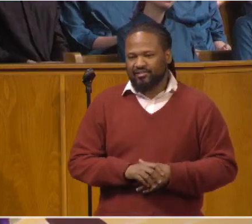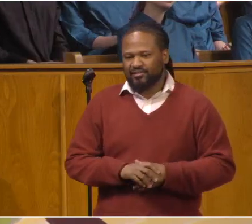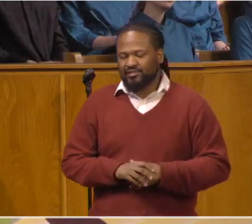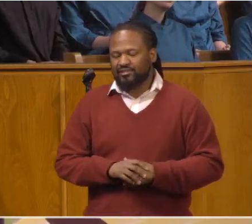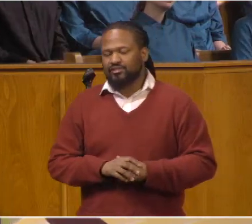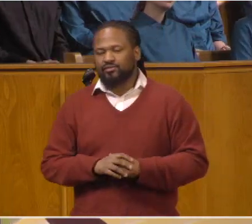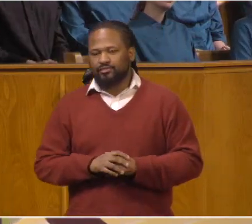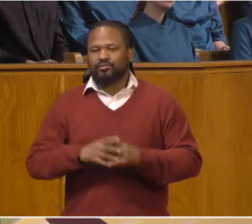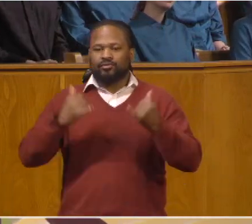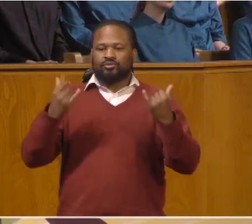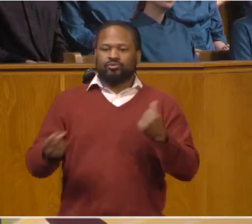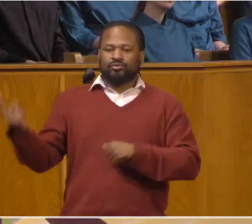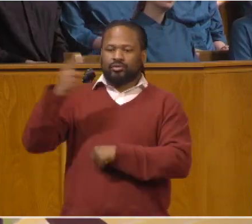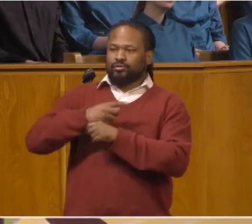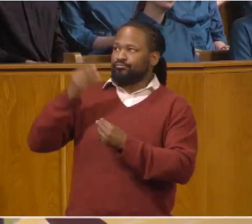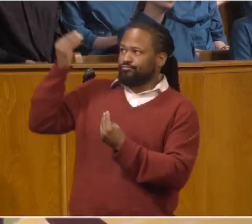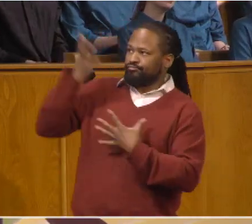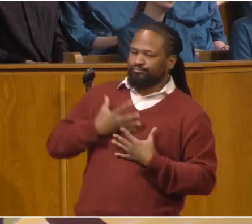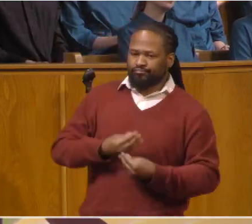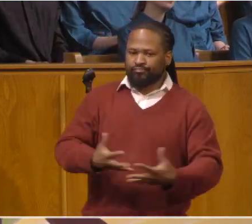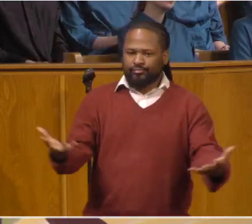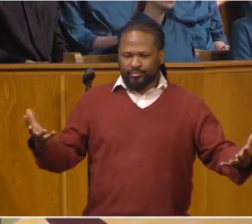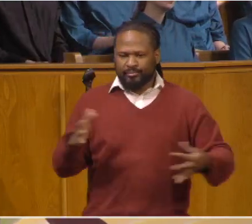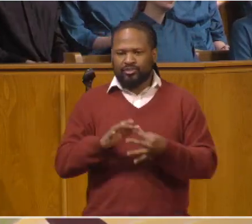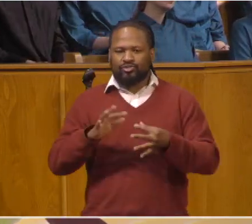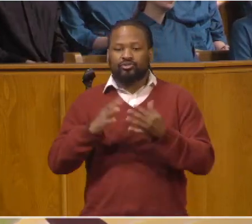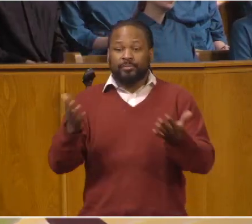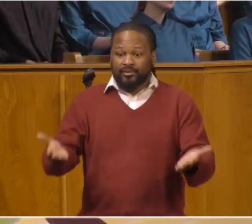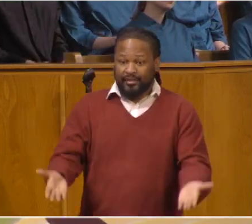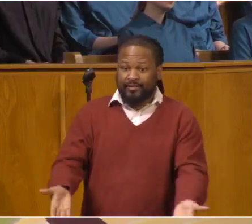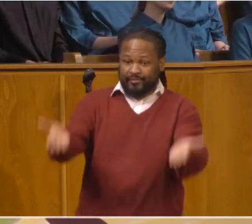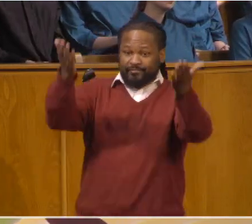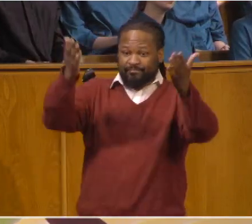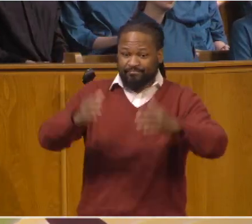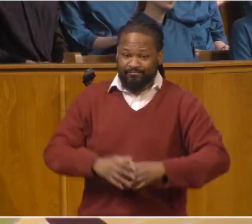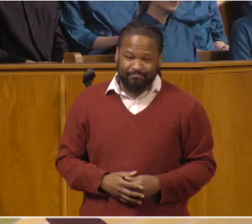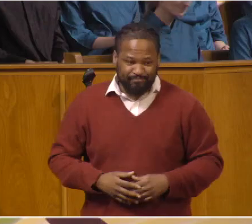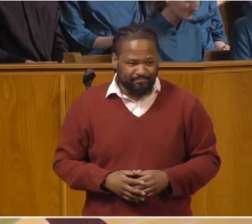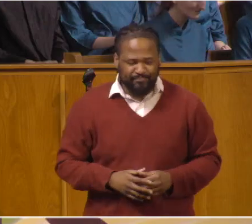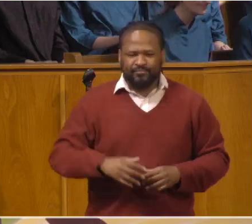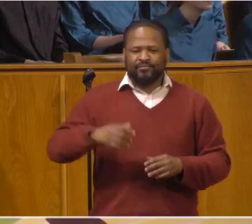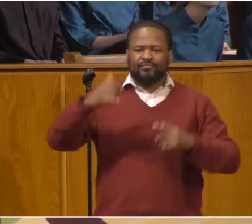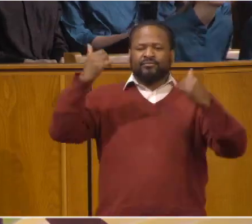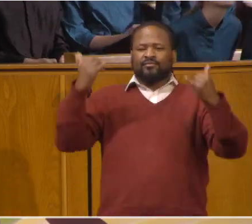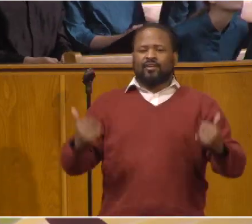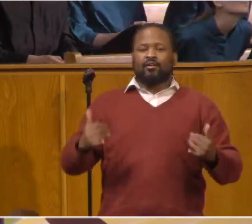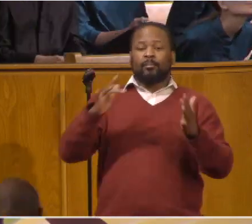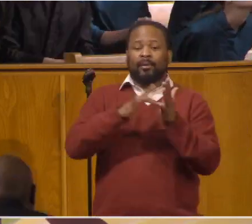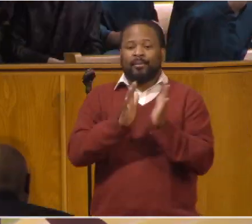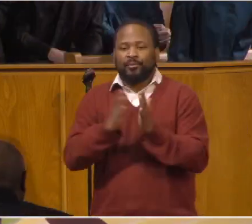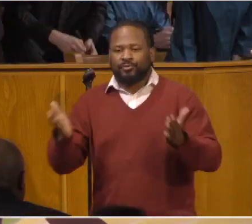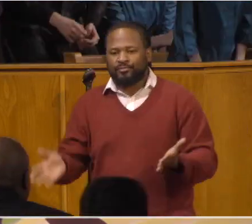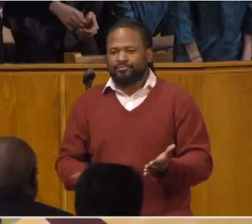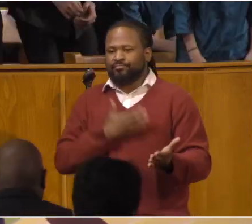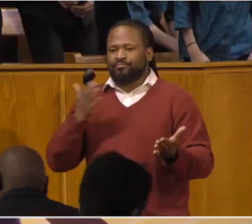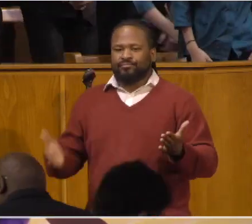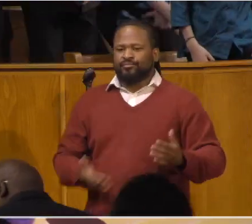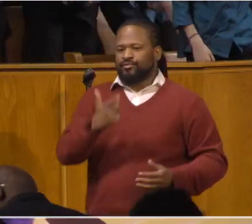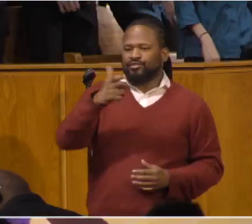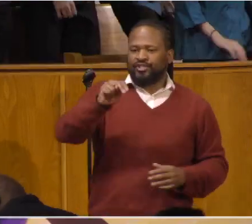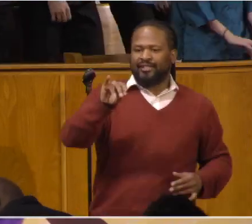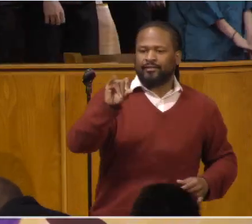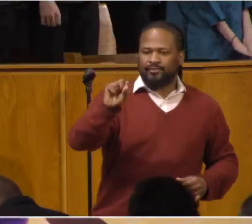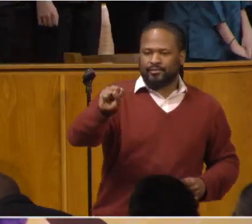There is a message from the Lord. If you could stand on your feet and turn with me to Genesis